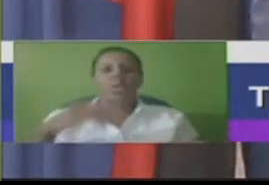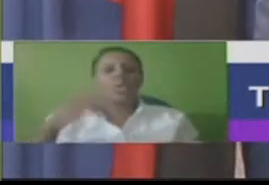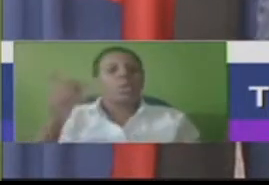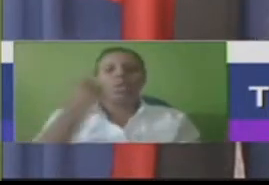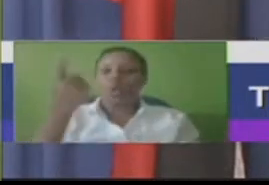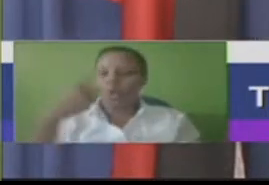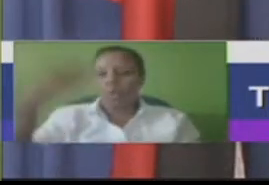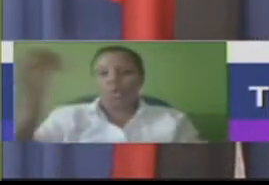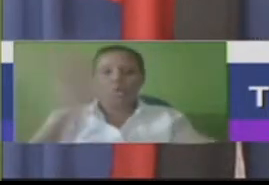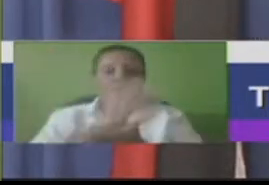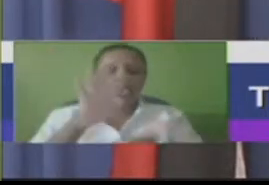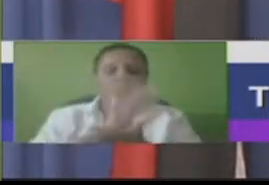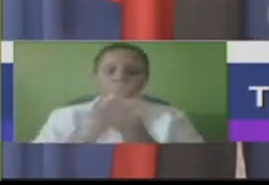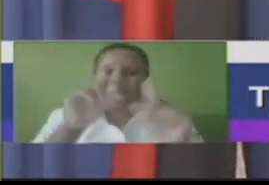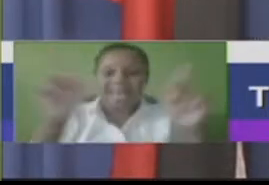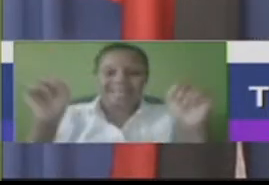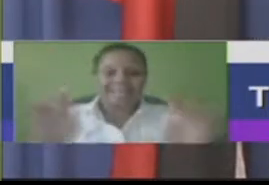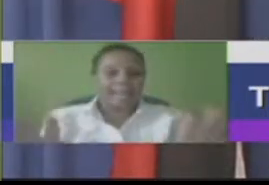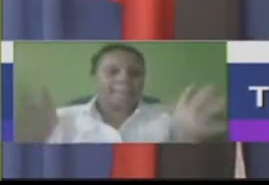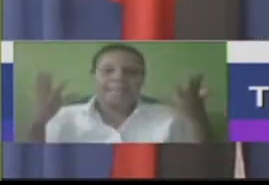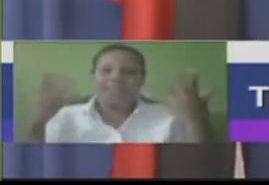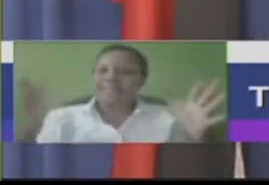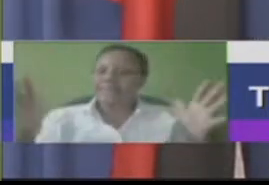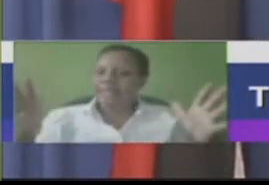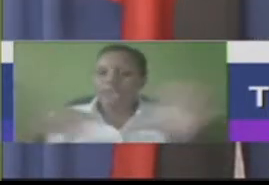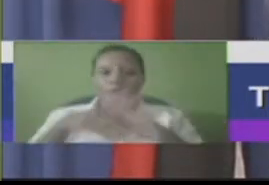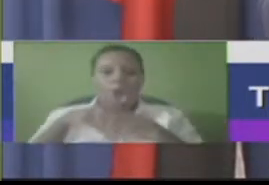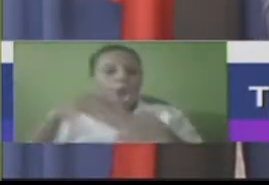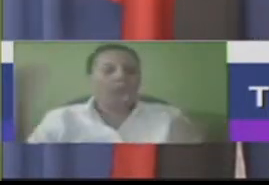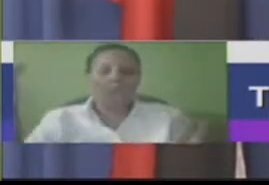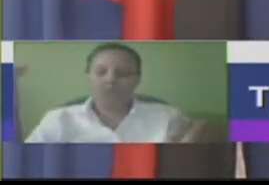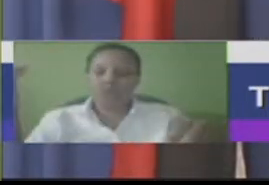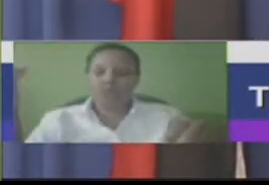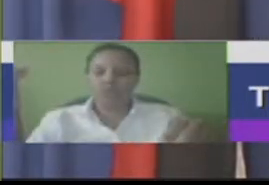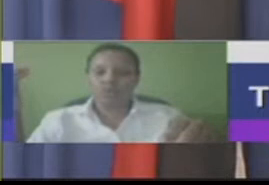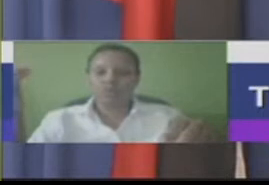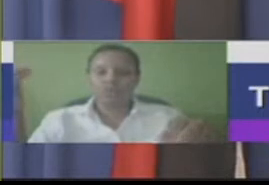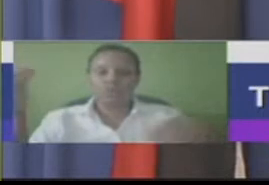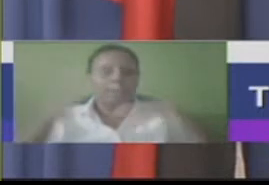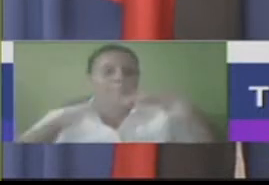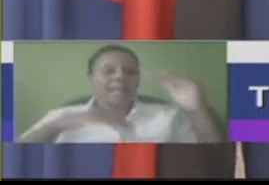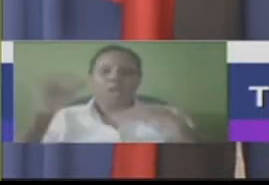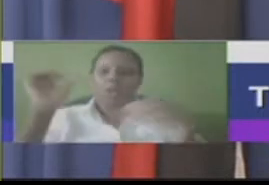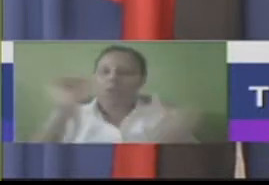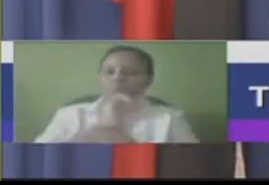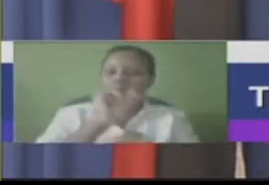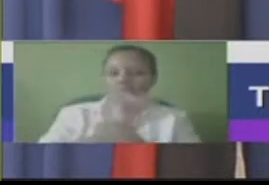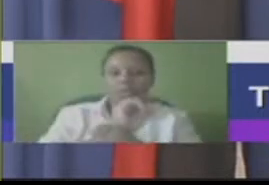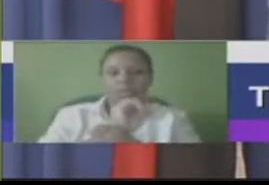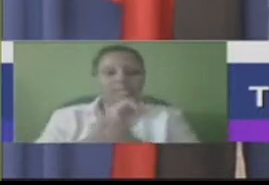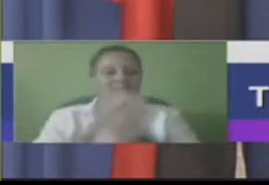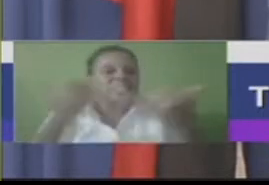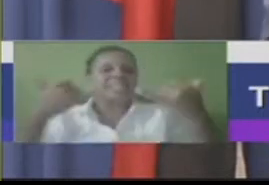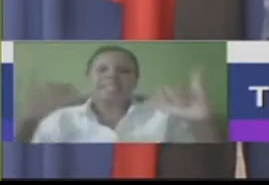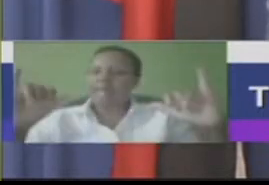construction, can go out and continue to be productive in an environment which is